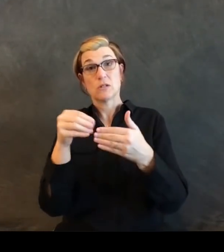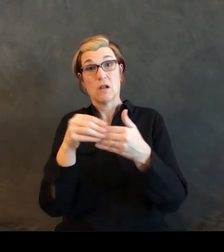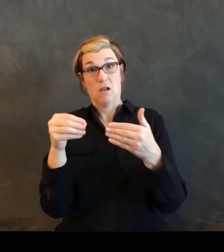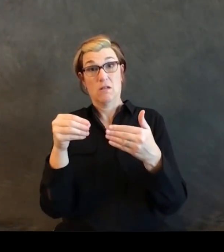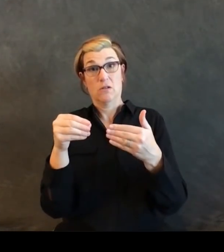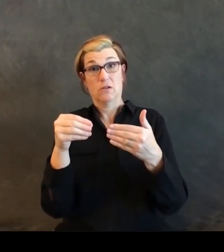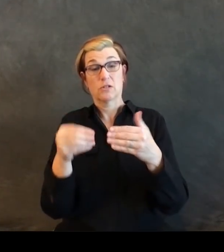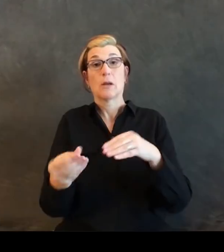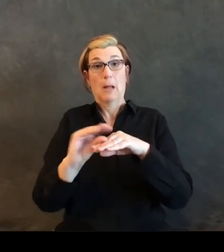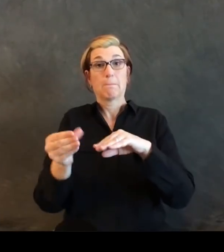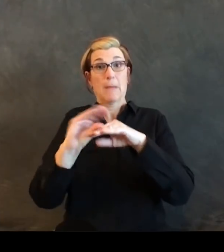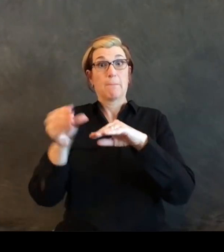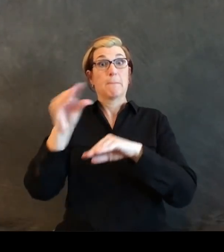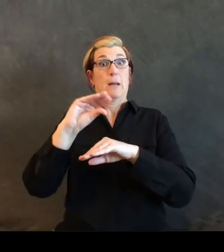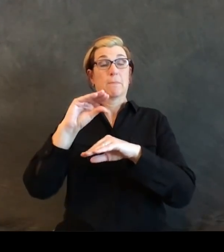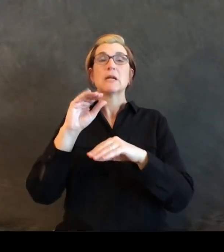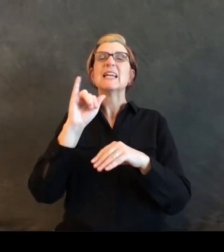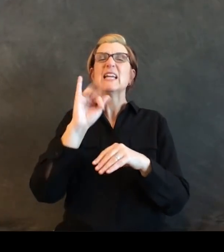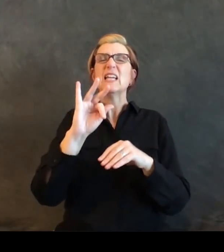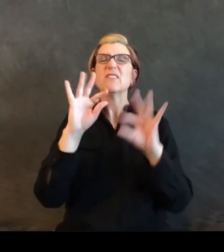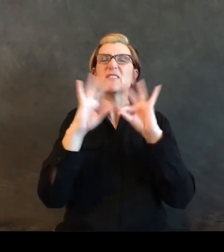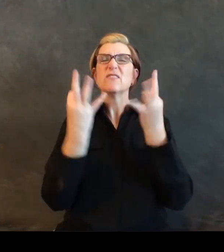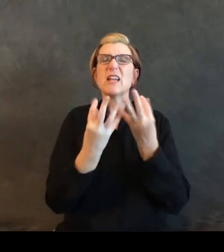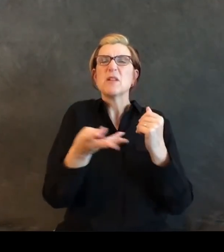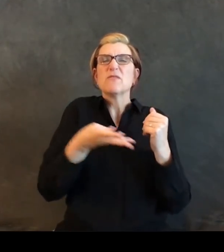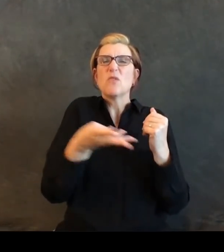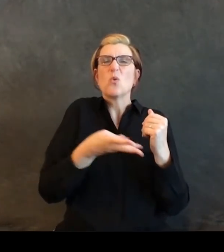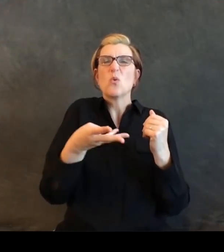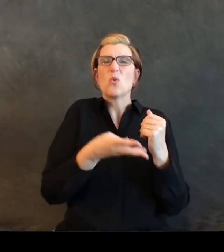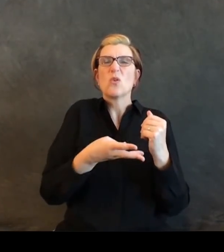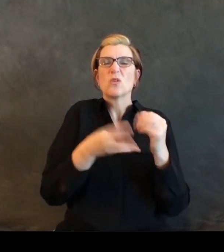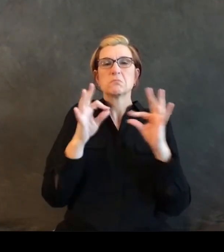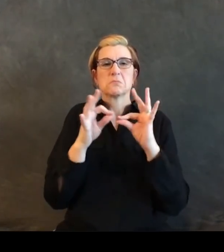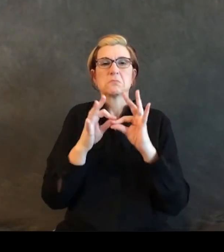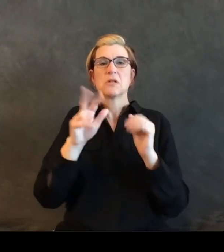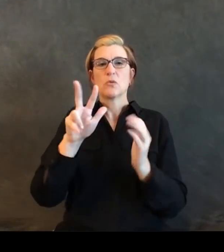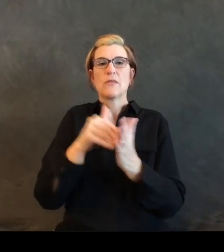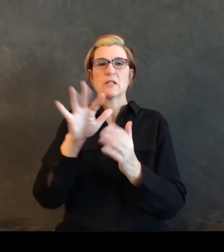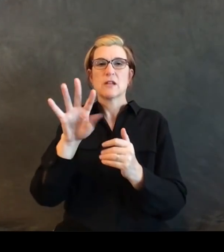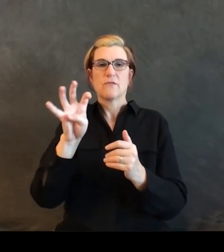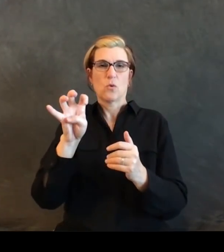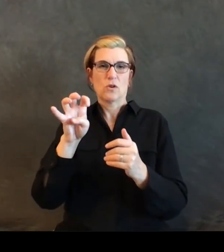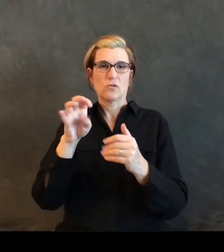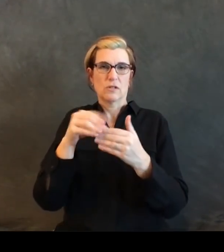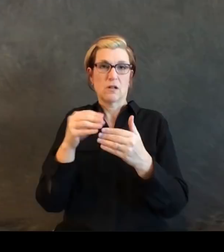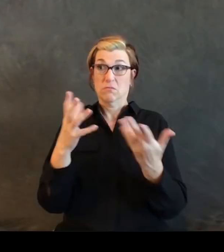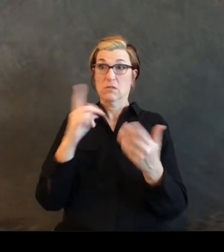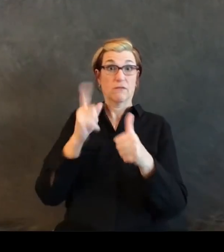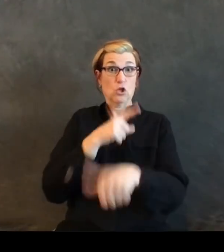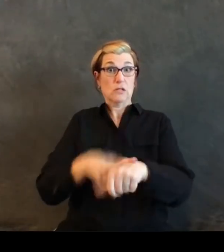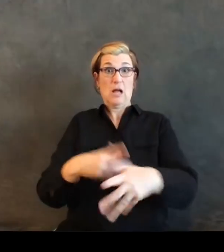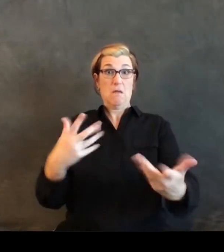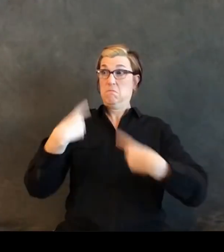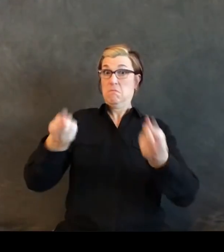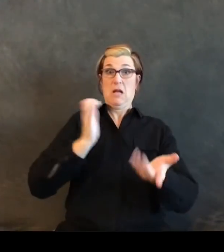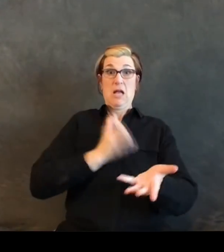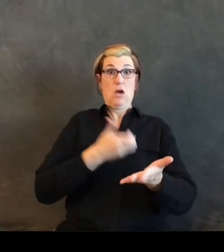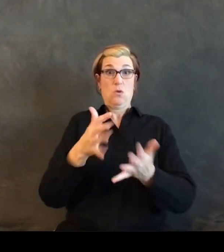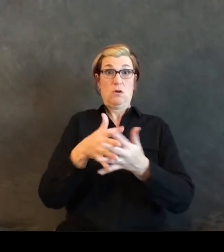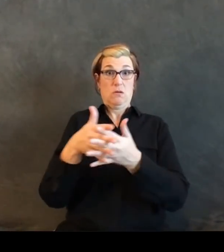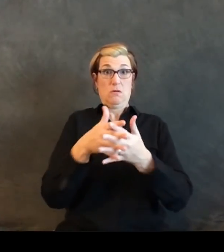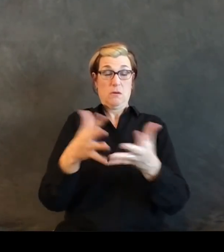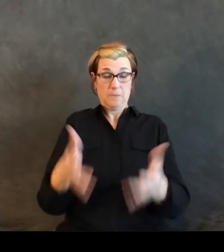typical family of four. Nothing like that's ever been done in our country. Up to $250